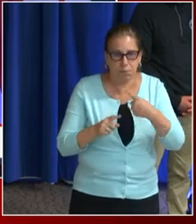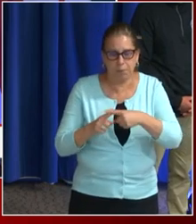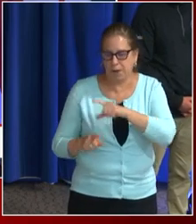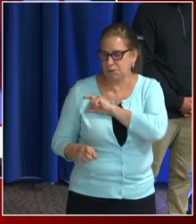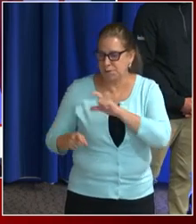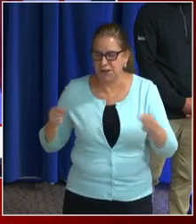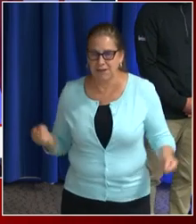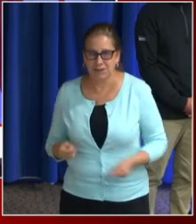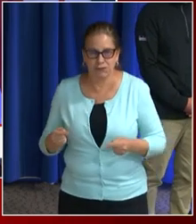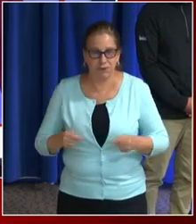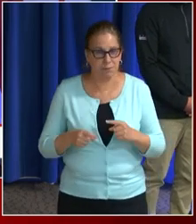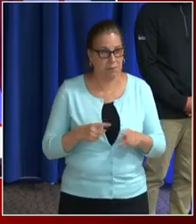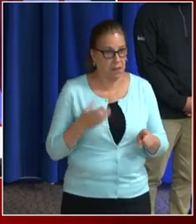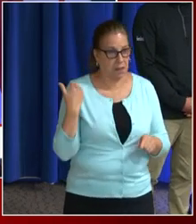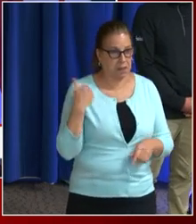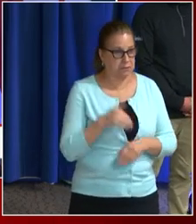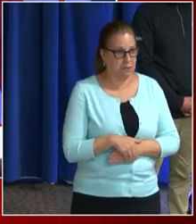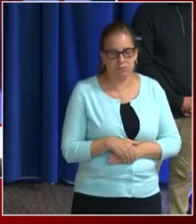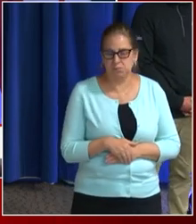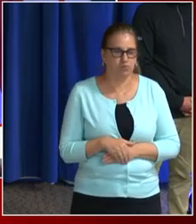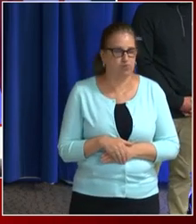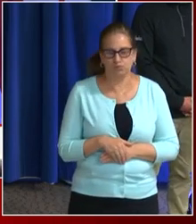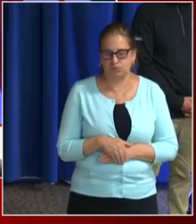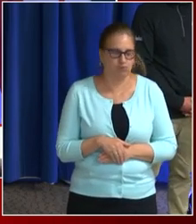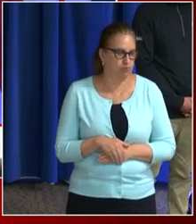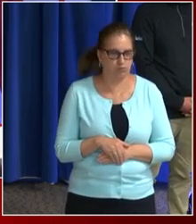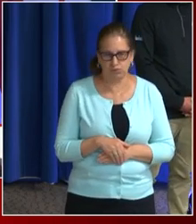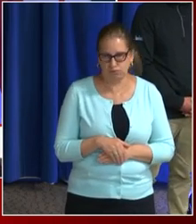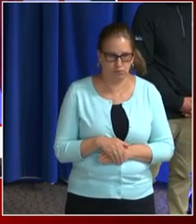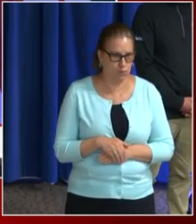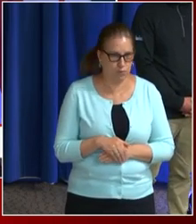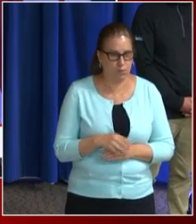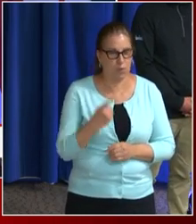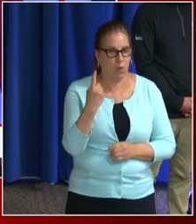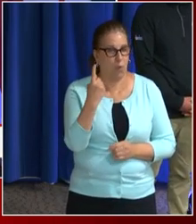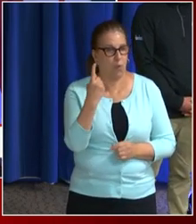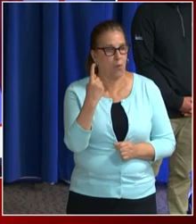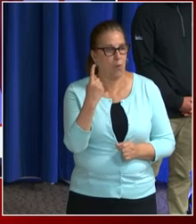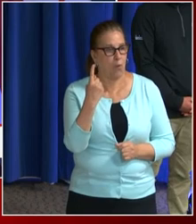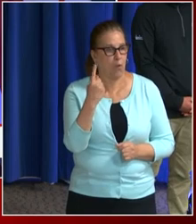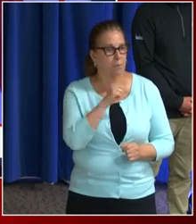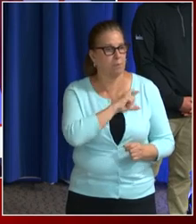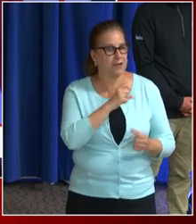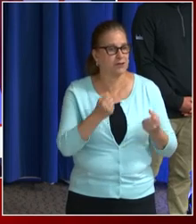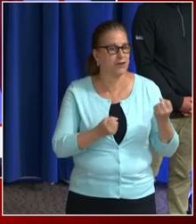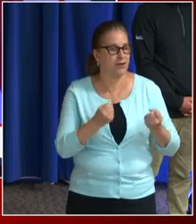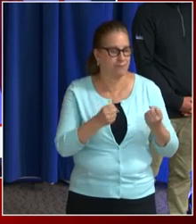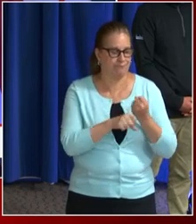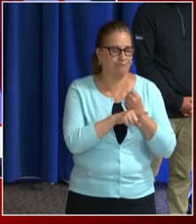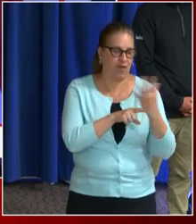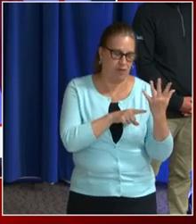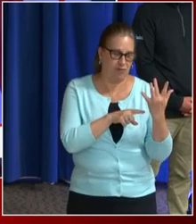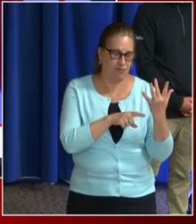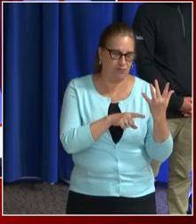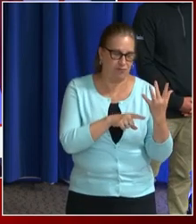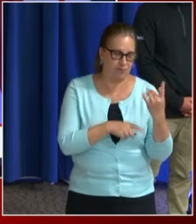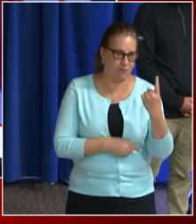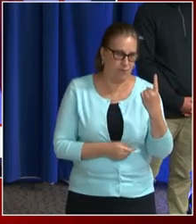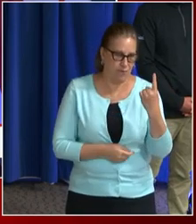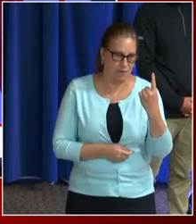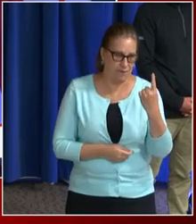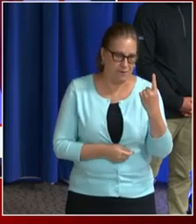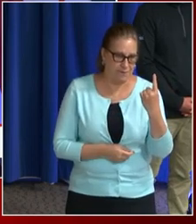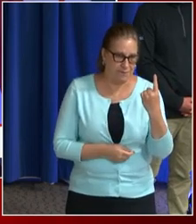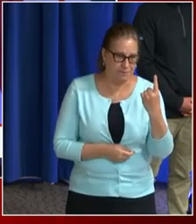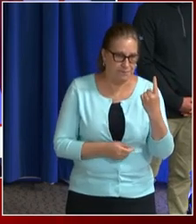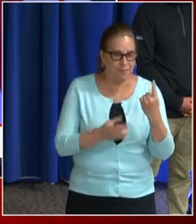where the officers were treated. We had the 1 police car that was set on fire. There are some properties across the